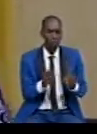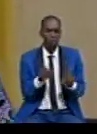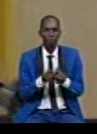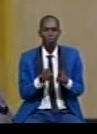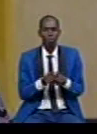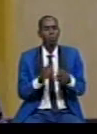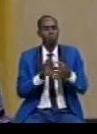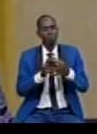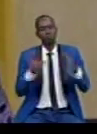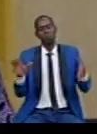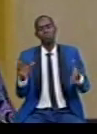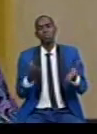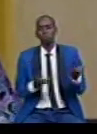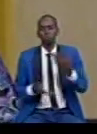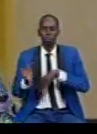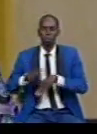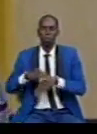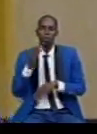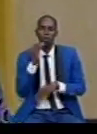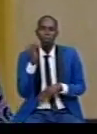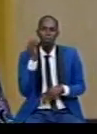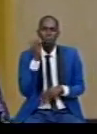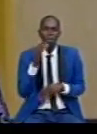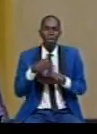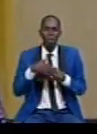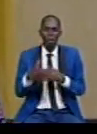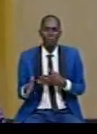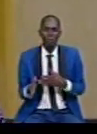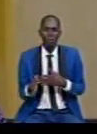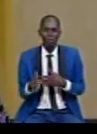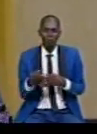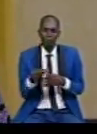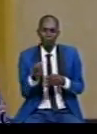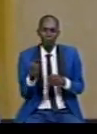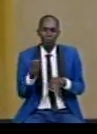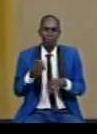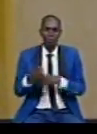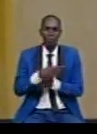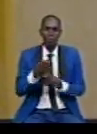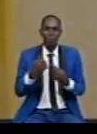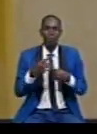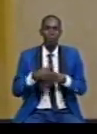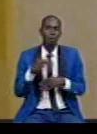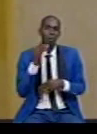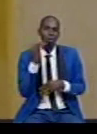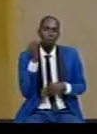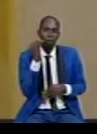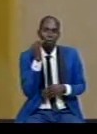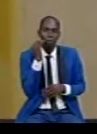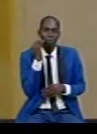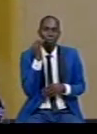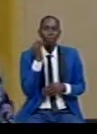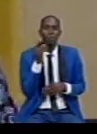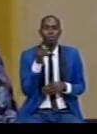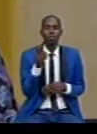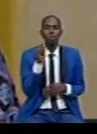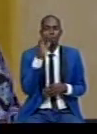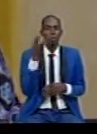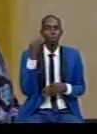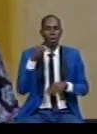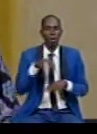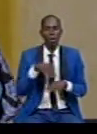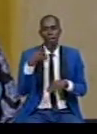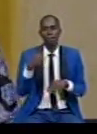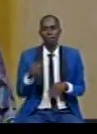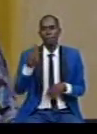discharged him. He came home. Some days he came home. I was in the leadership, Tuesday leadership